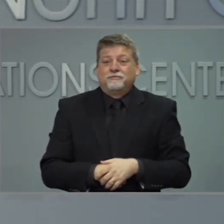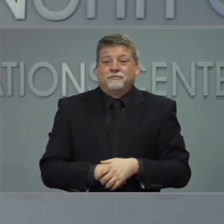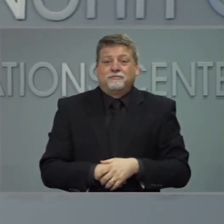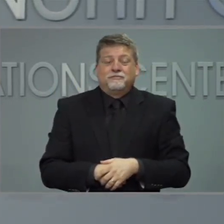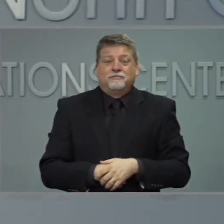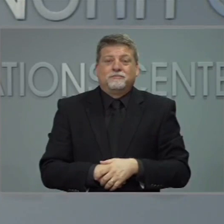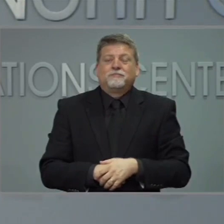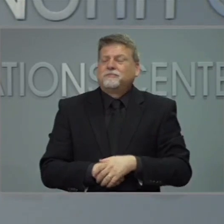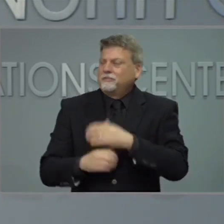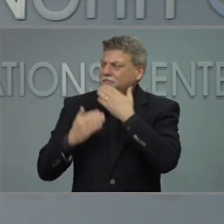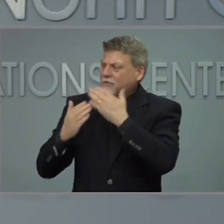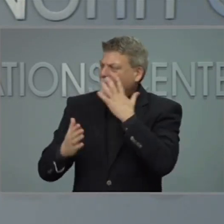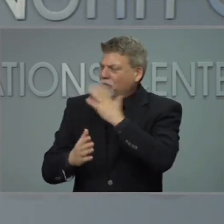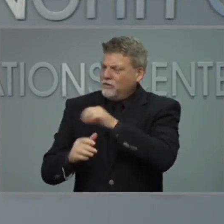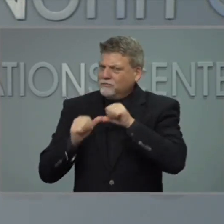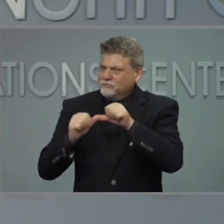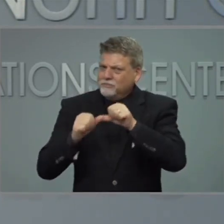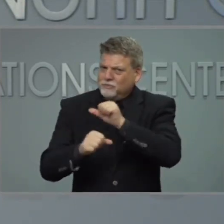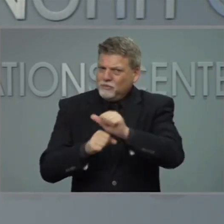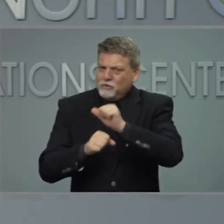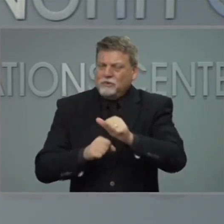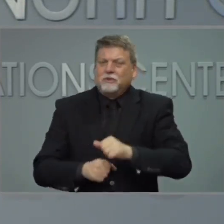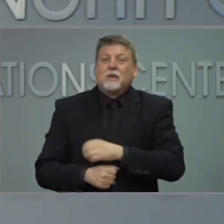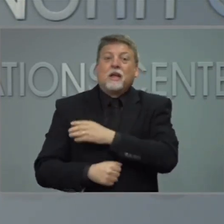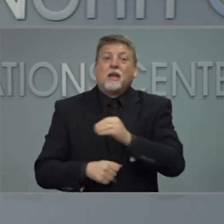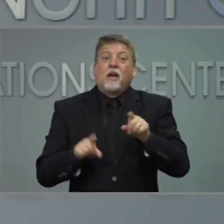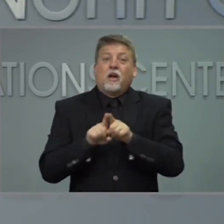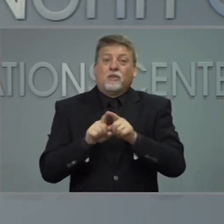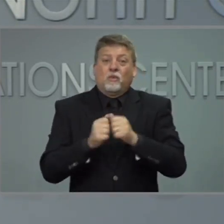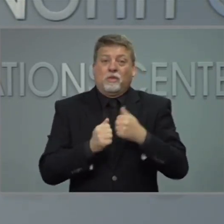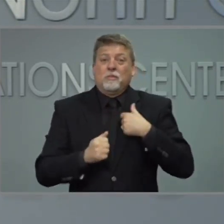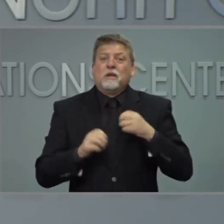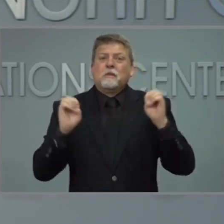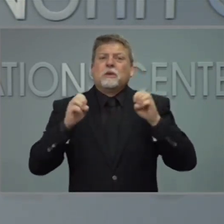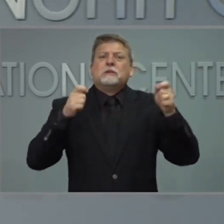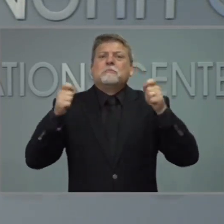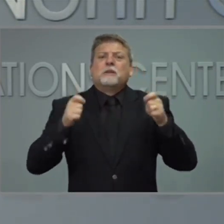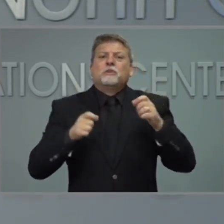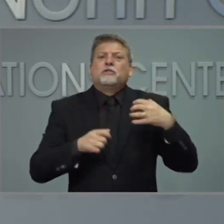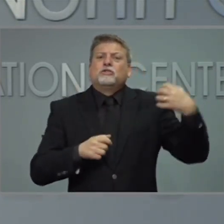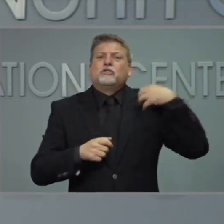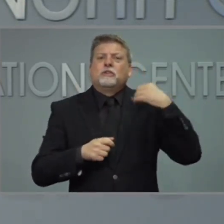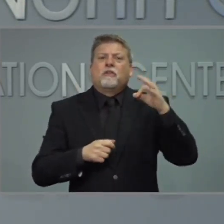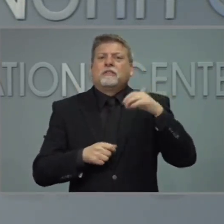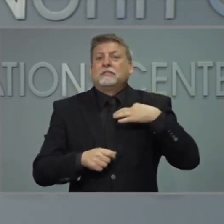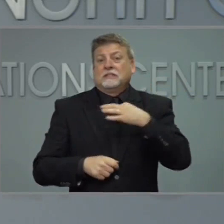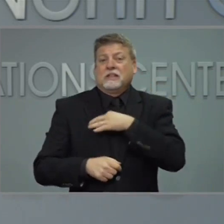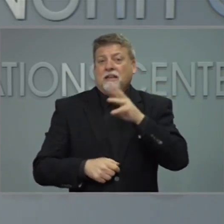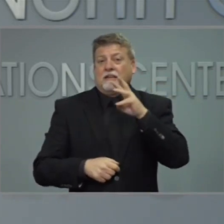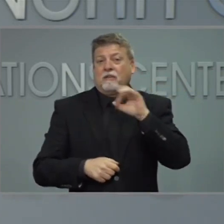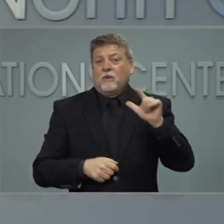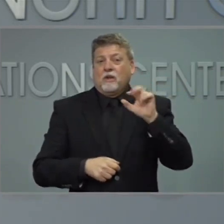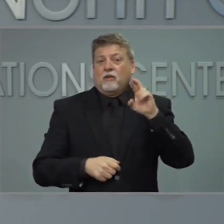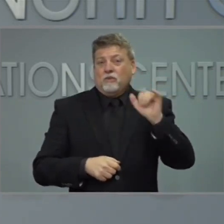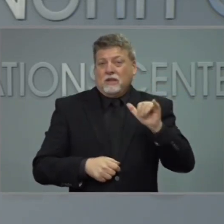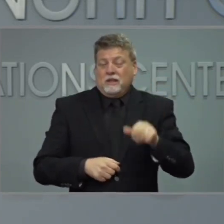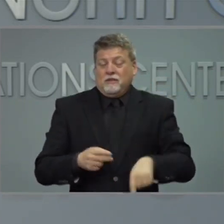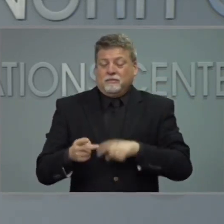Thanks for your continued hard work, Dr. Cohen. Also with me today is Emergency Management Chief of Staff Will Ray.